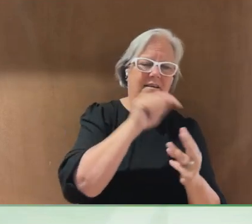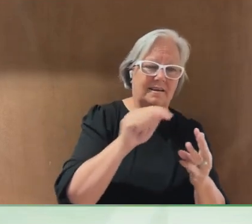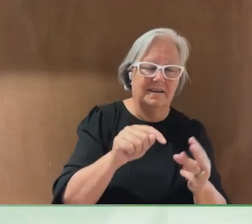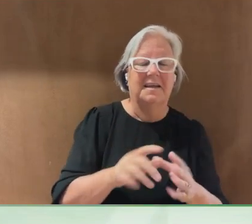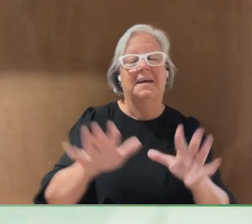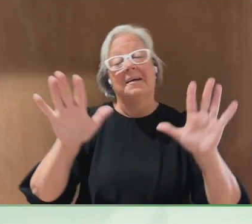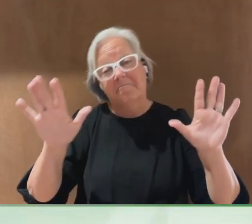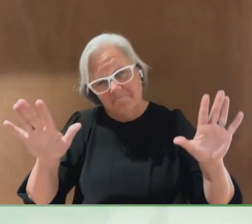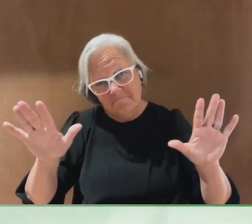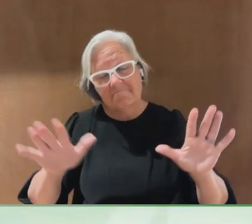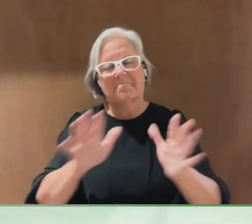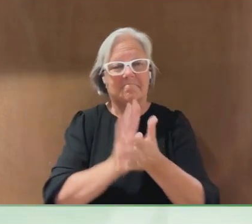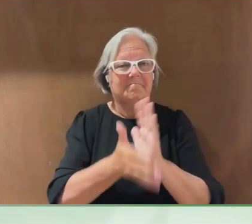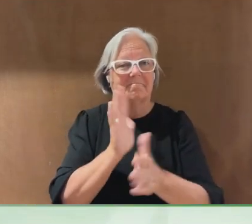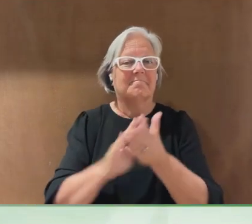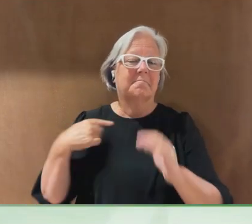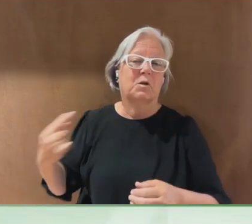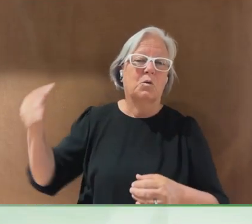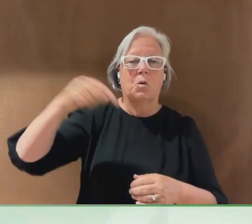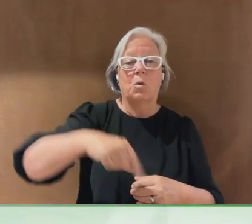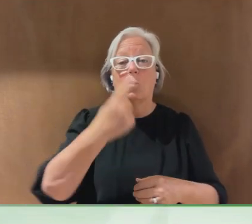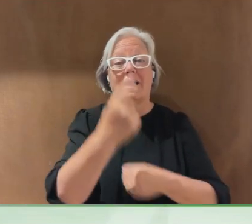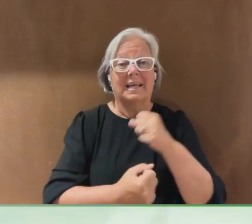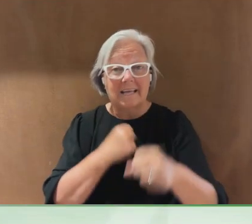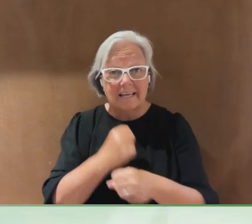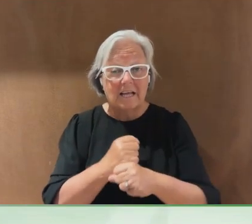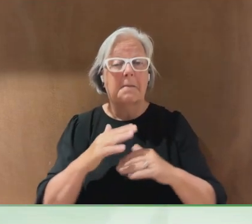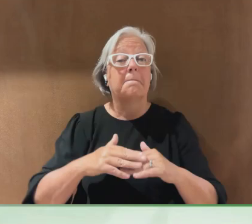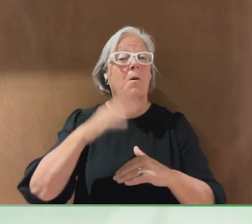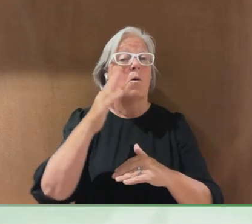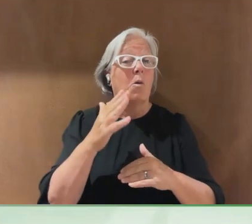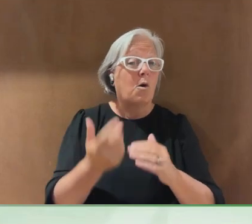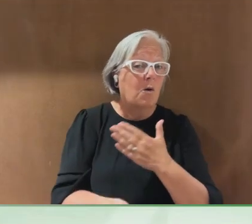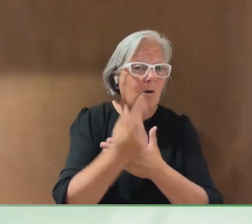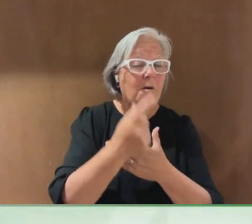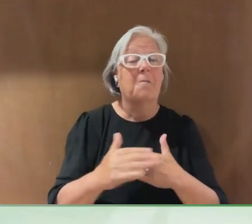back in a year's time with more opportunities, more examples,